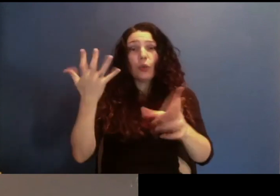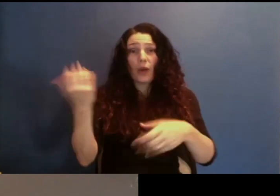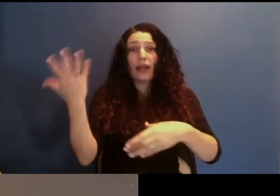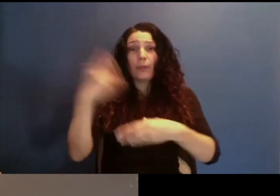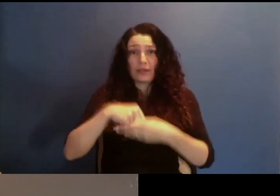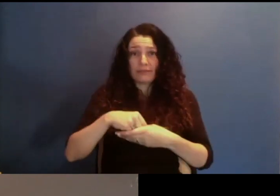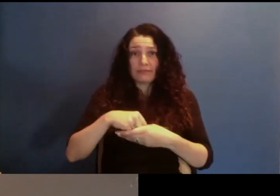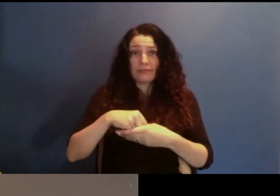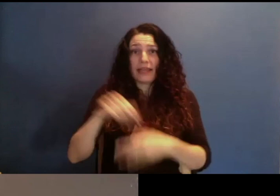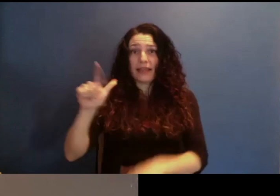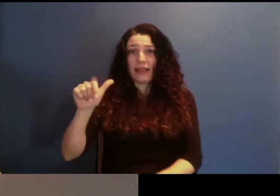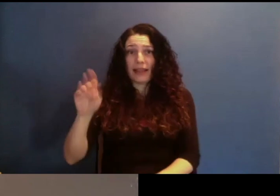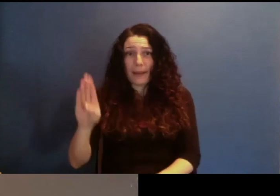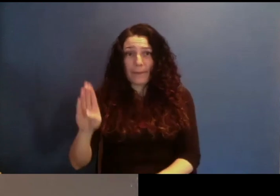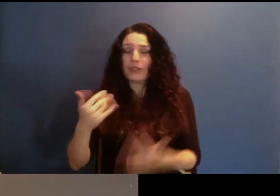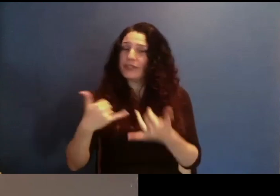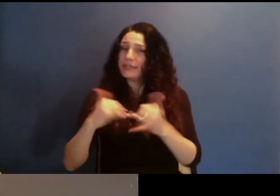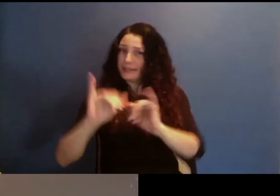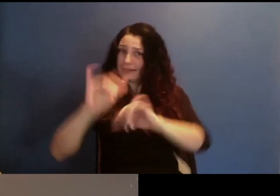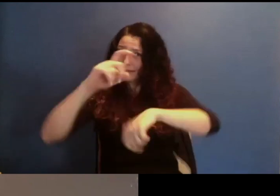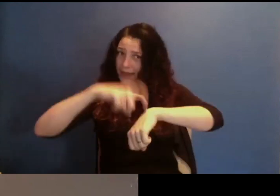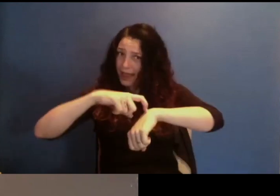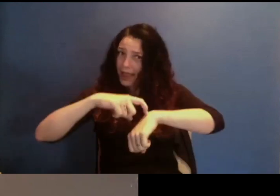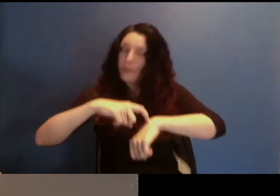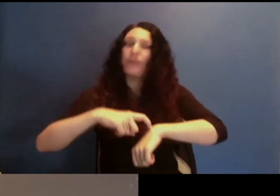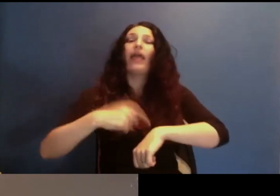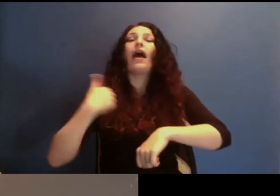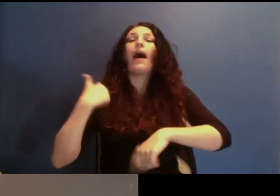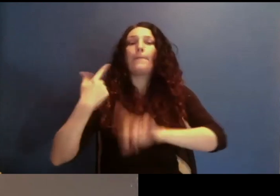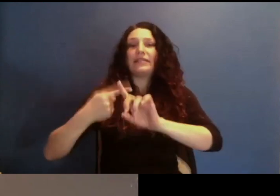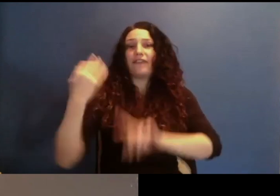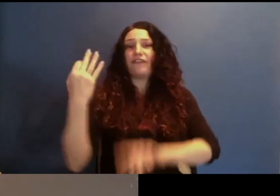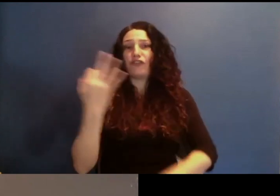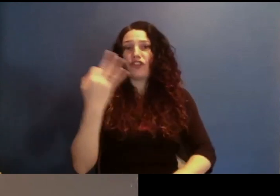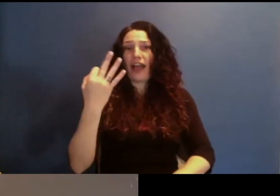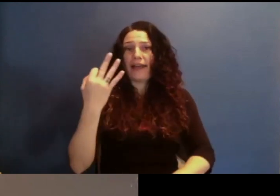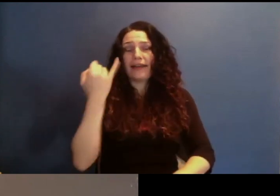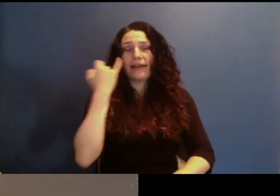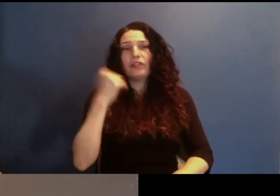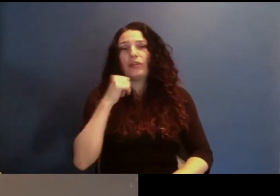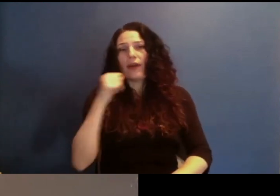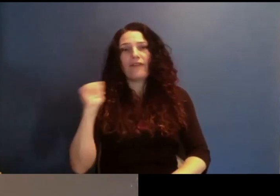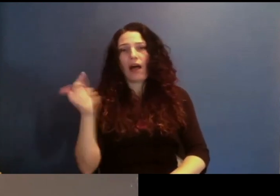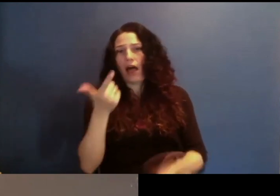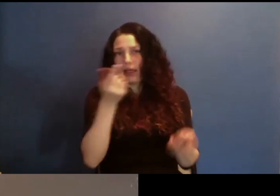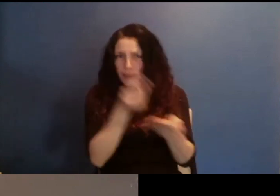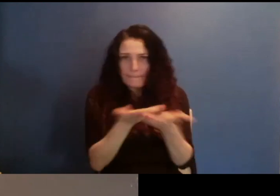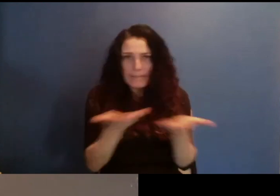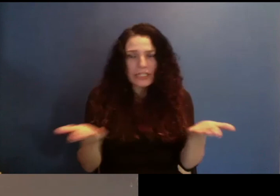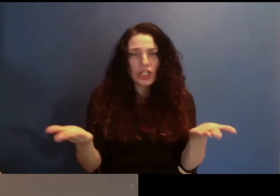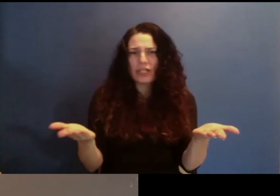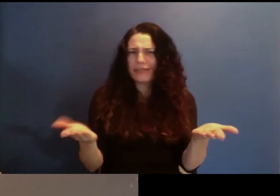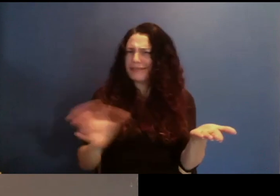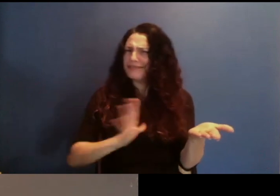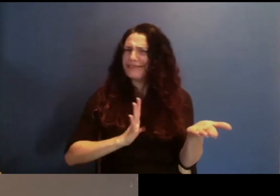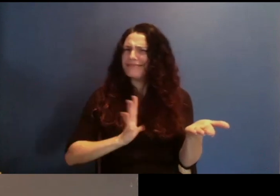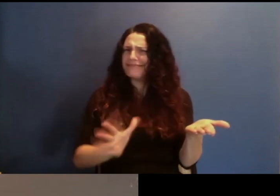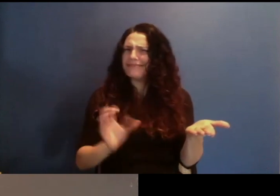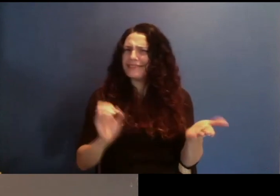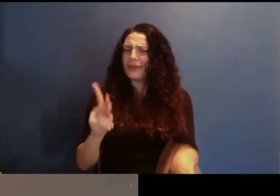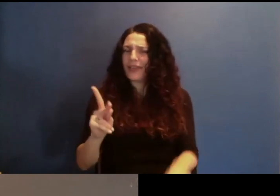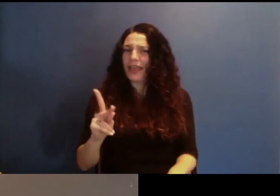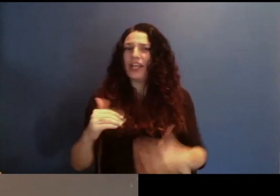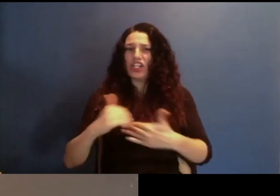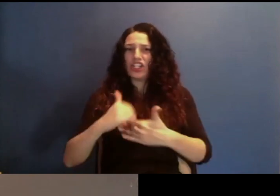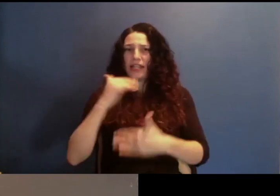our lab, there's still time. You have until Friday. If you don't have all your materials together, that's okay. Just send us a note